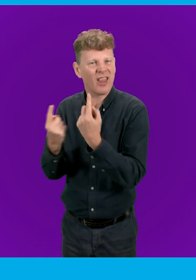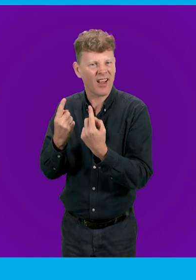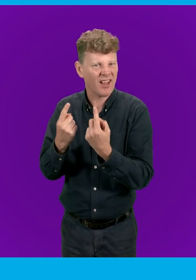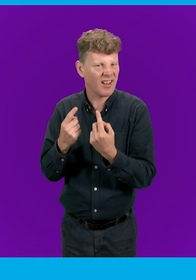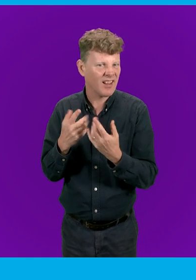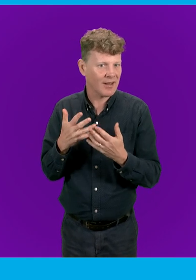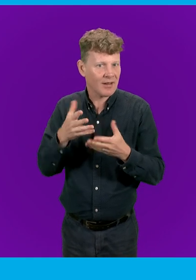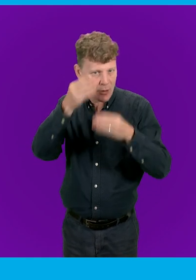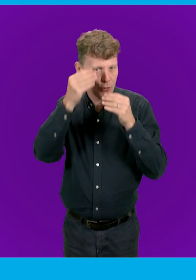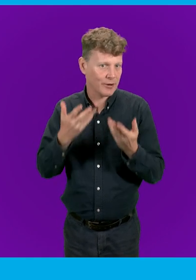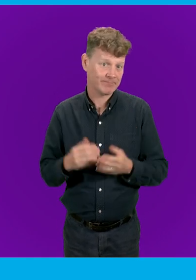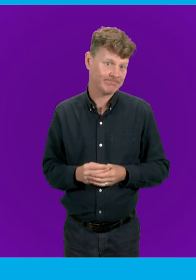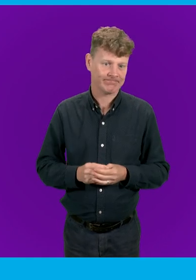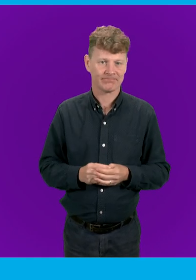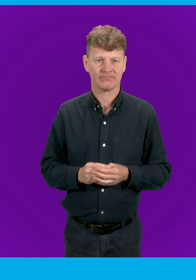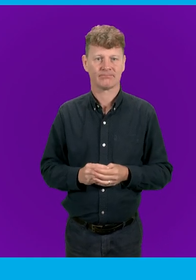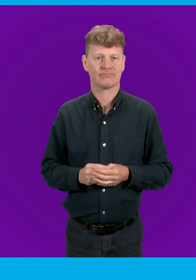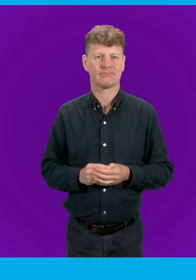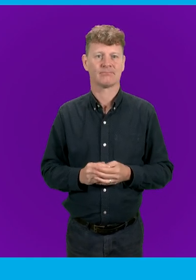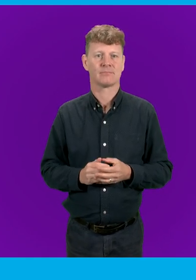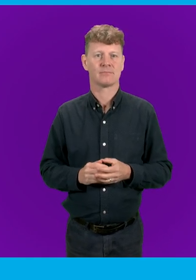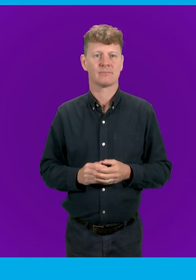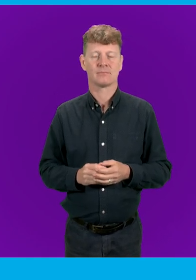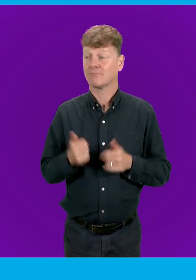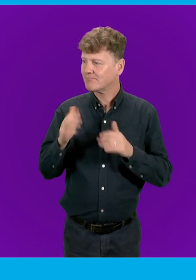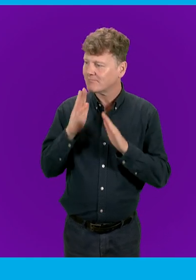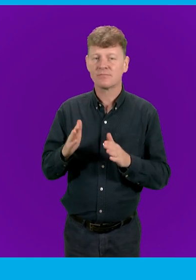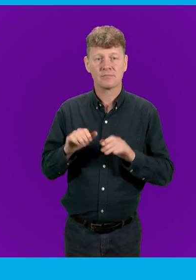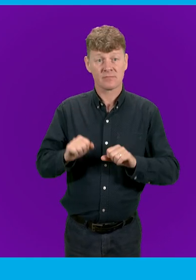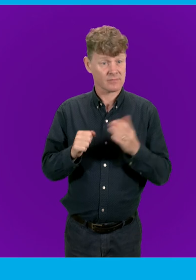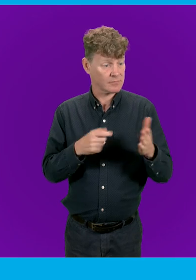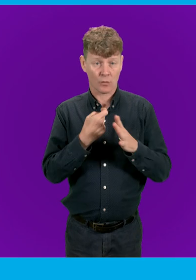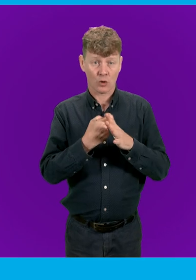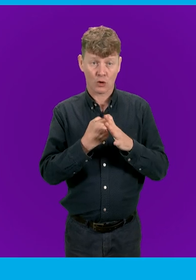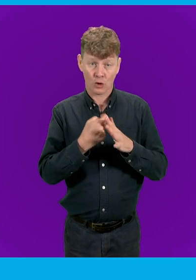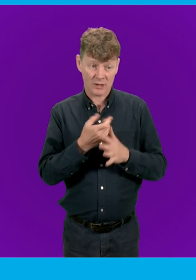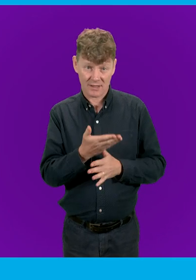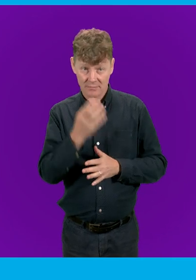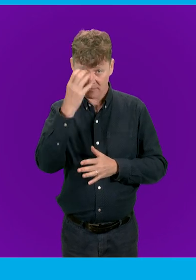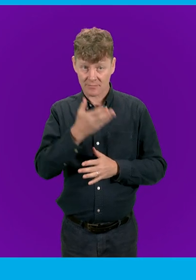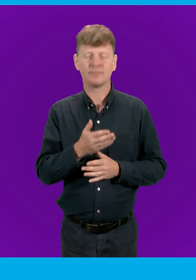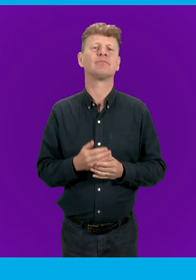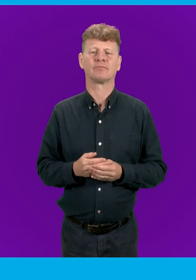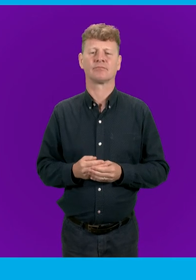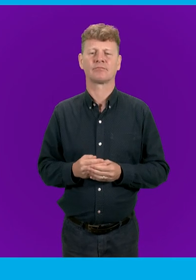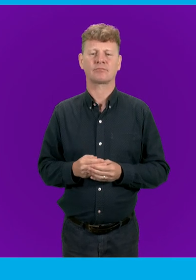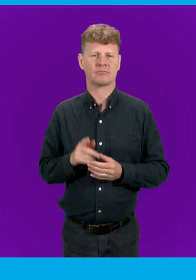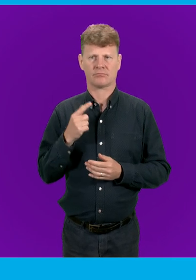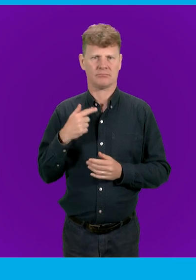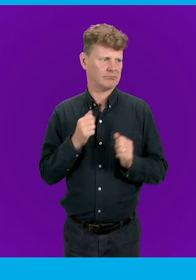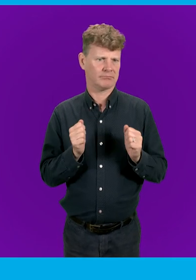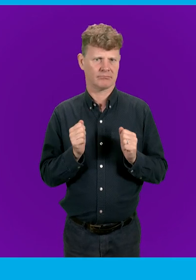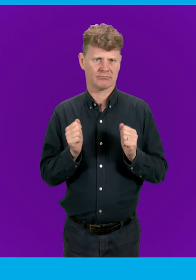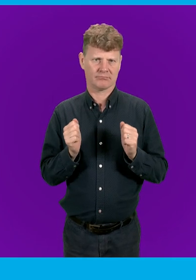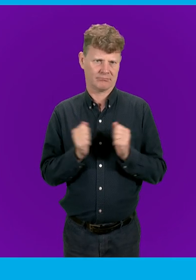or help them learn it. Yeah, amazing. Kirsten? Absolutely, we need to be always talking to